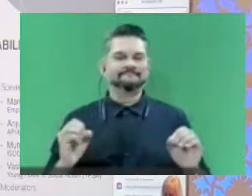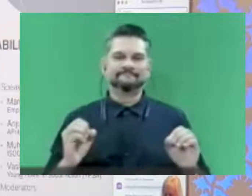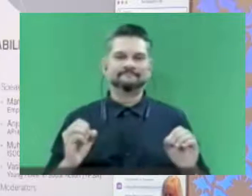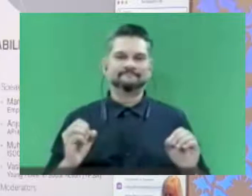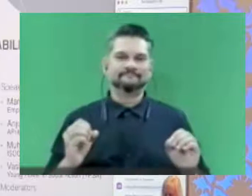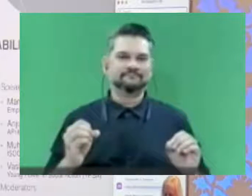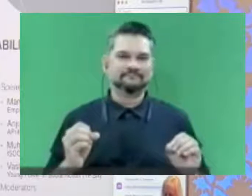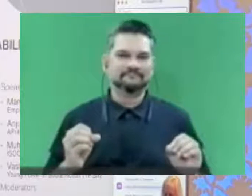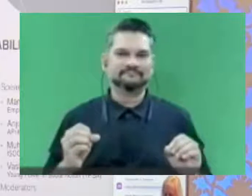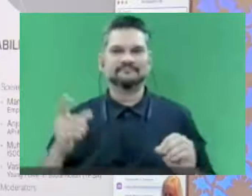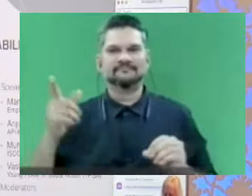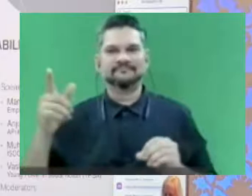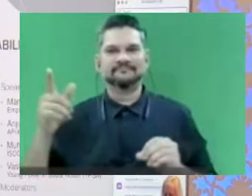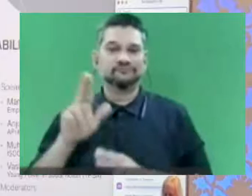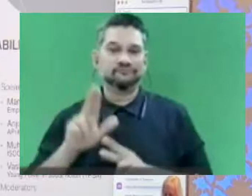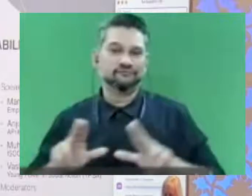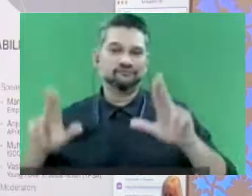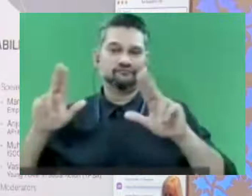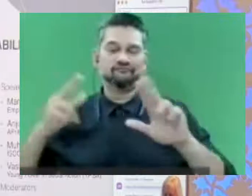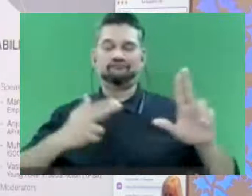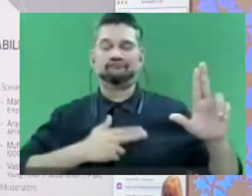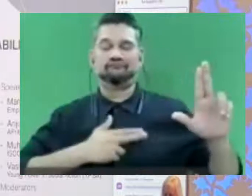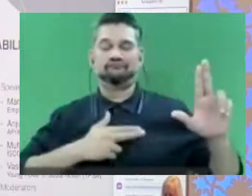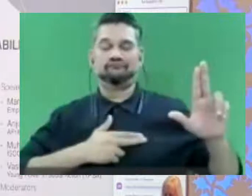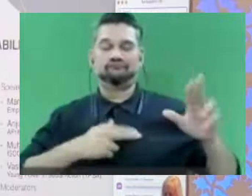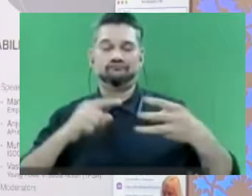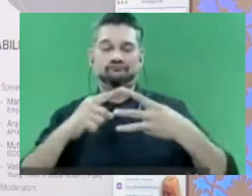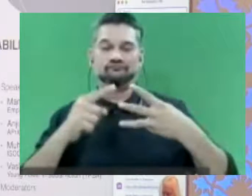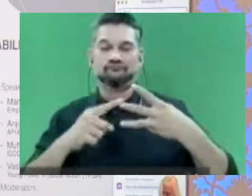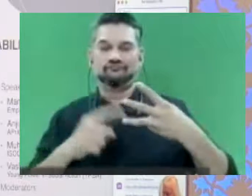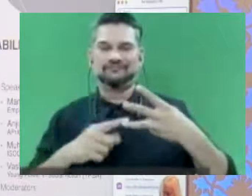of commitments by the UN itself. Thank you very much.